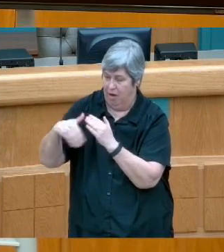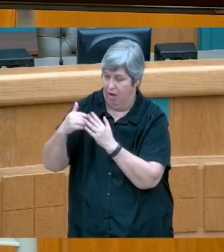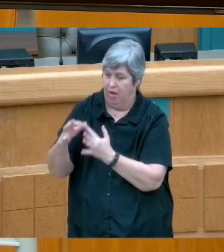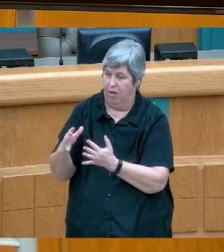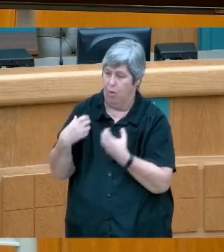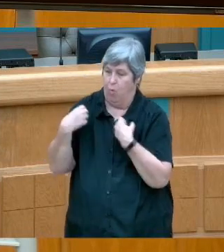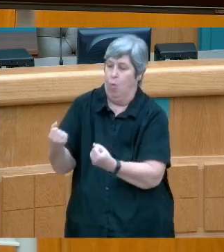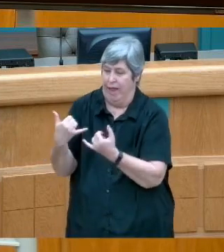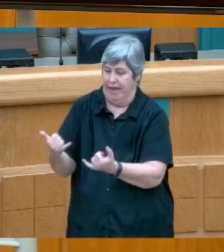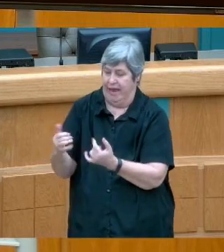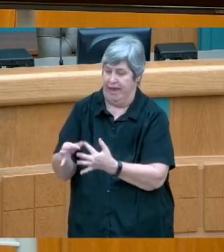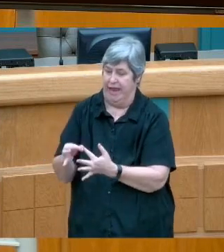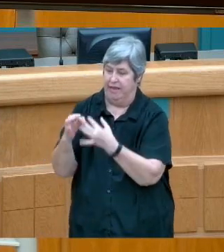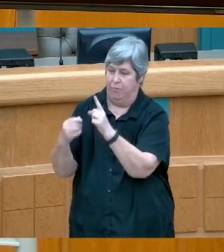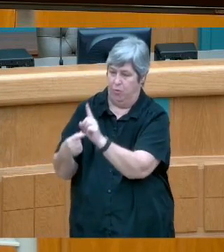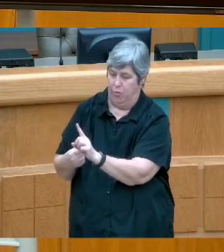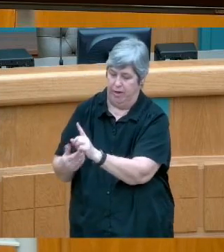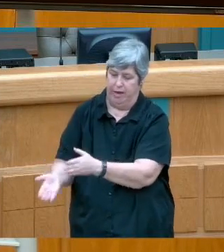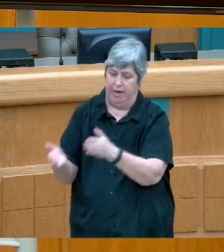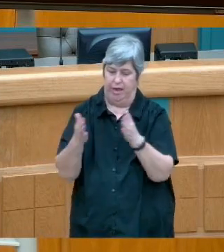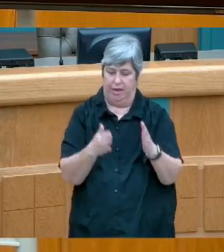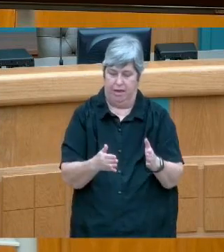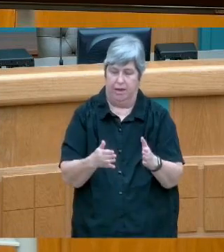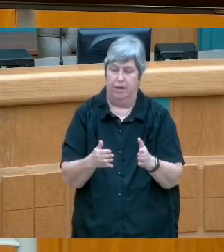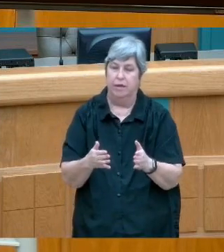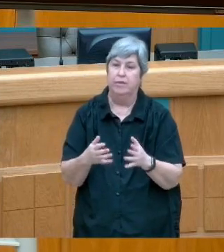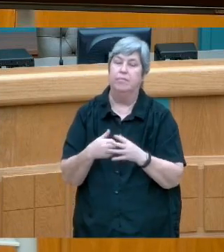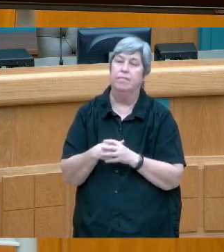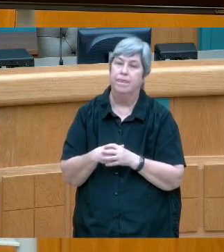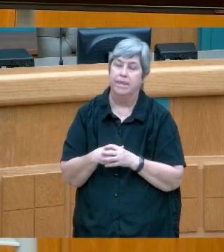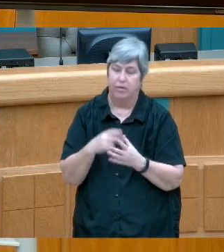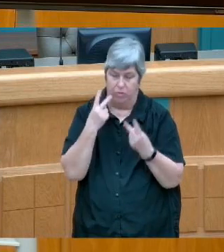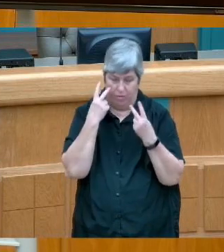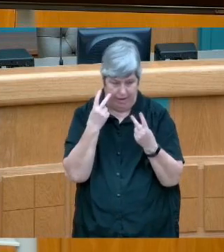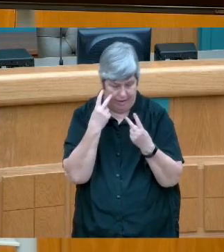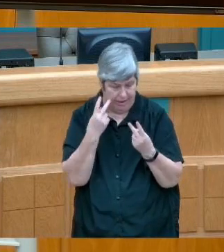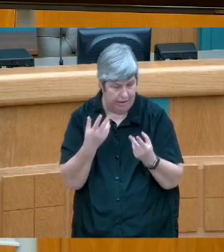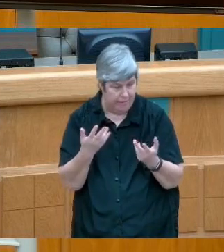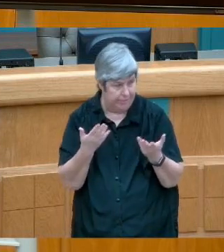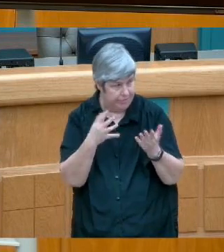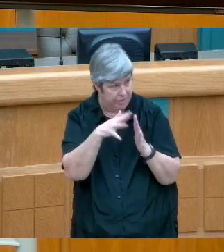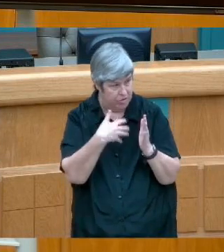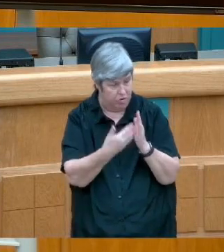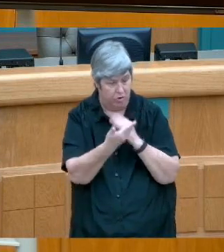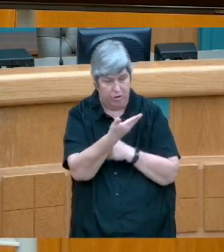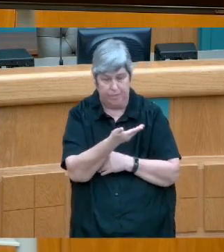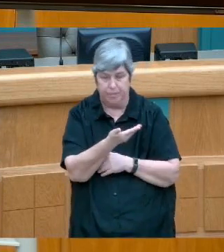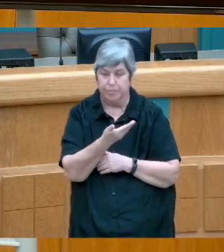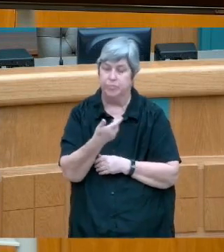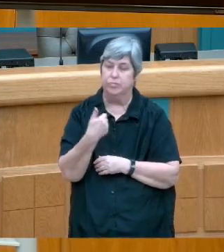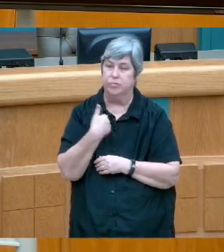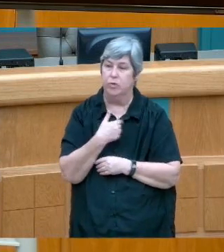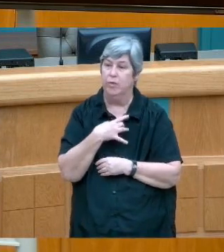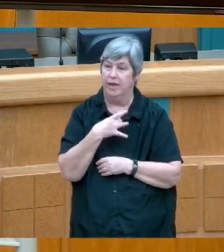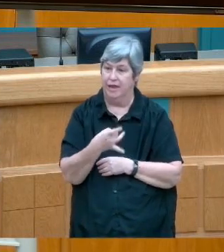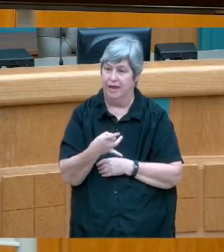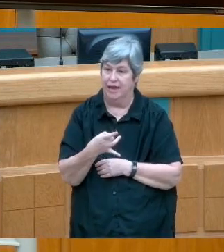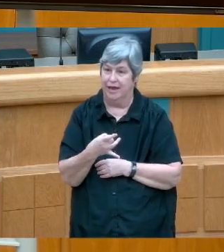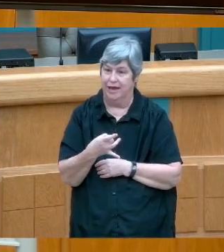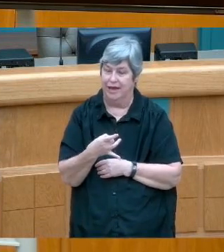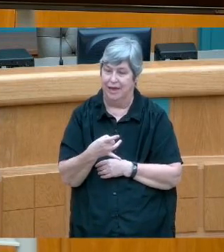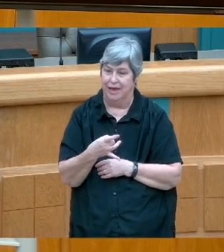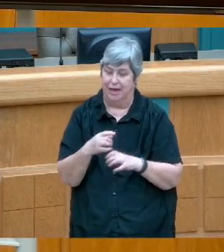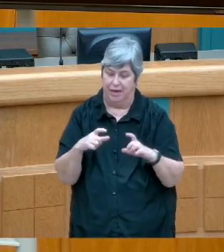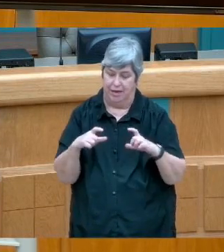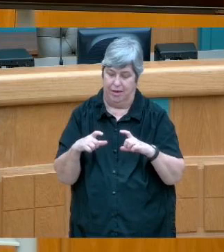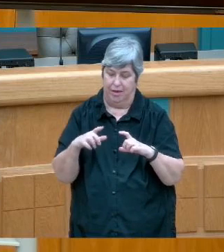recovered. And then on the recovery itself, as you can see here on this chart, we like it that this side of the donut's